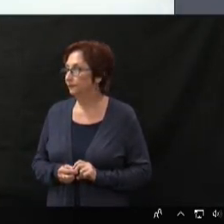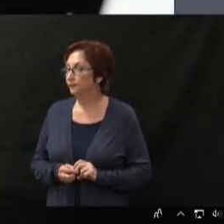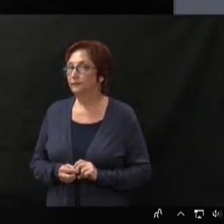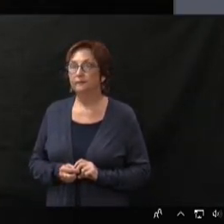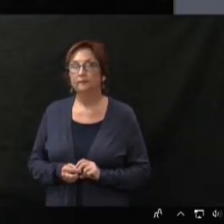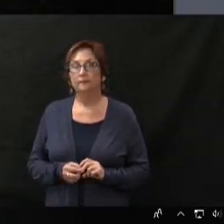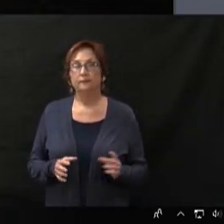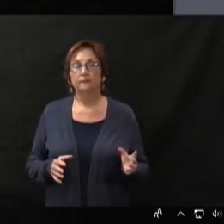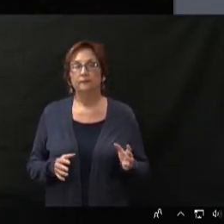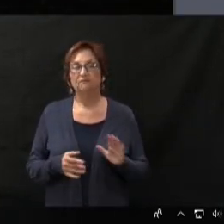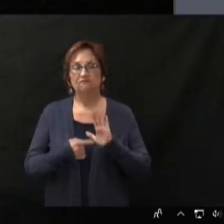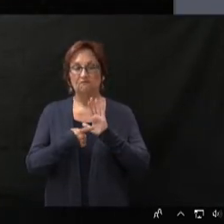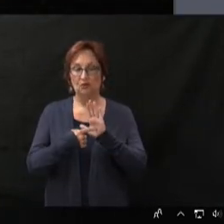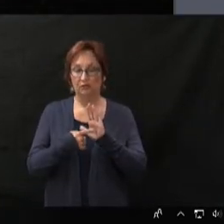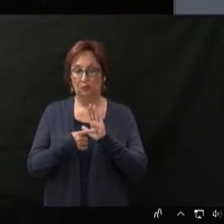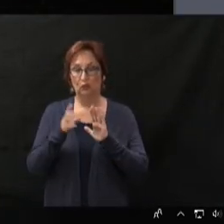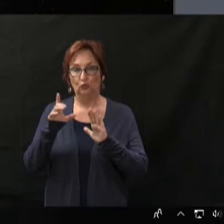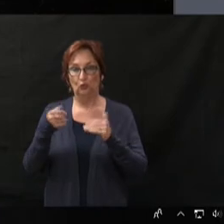Let's say that you put